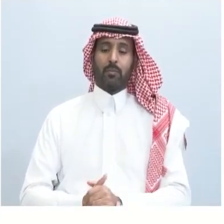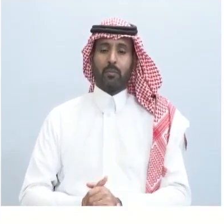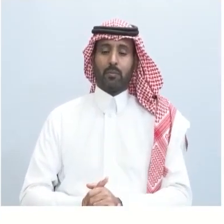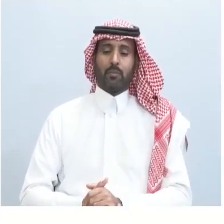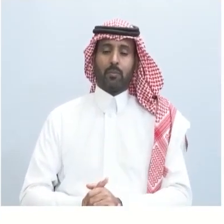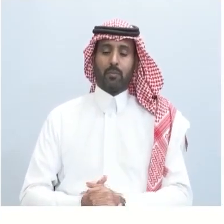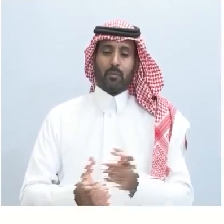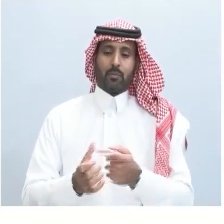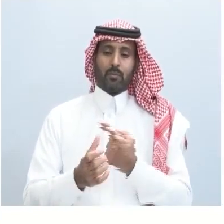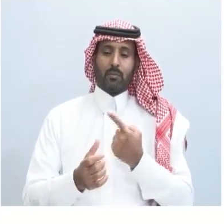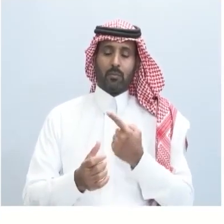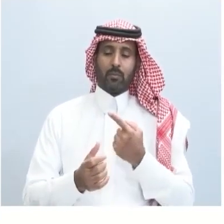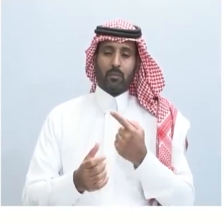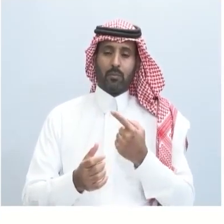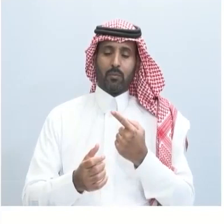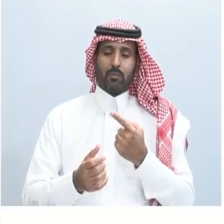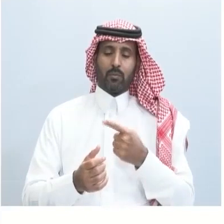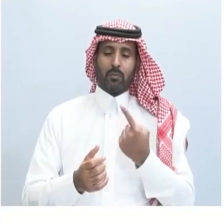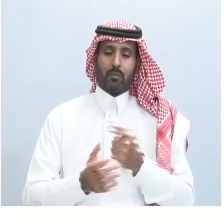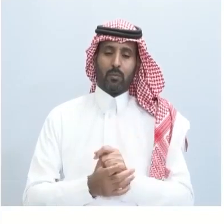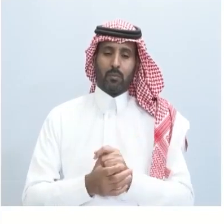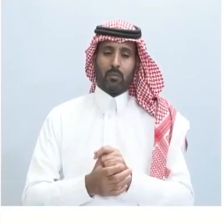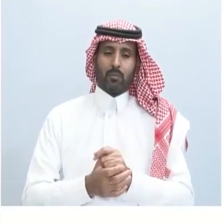So the first three parts of the article. Number one,